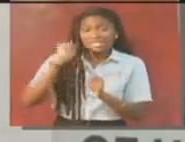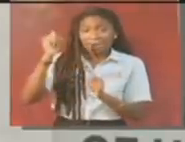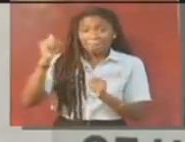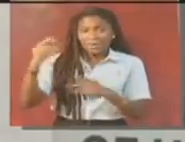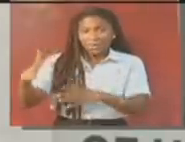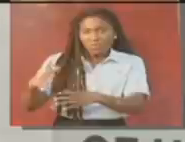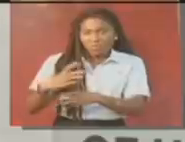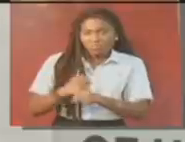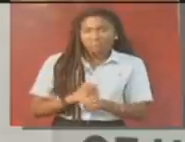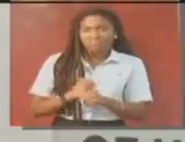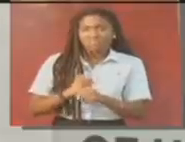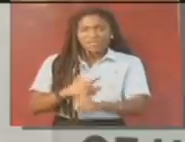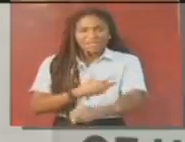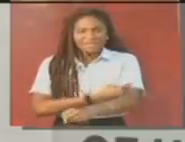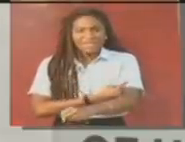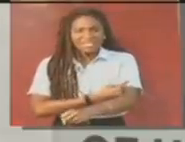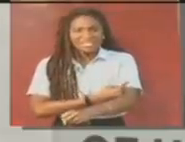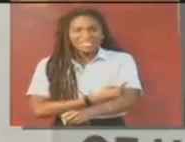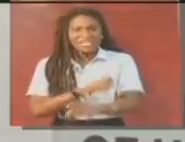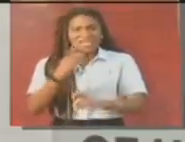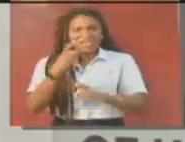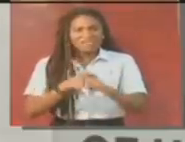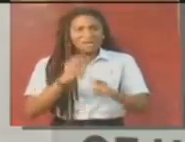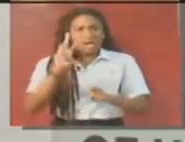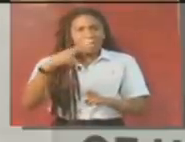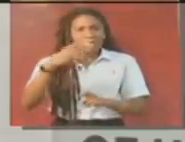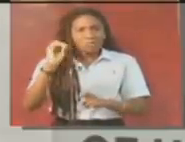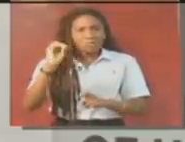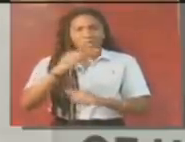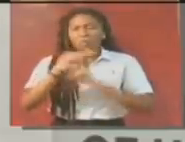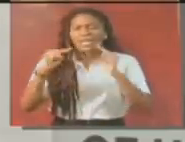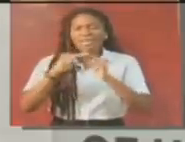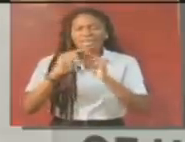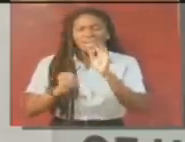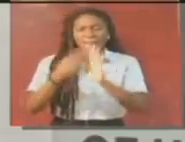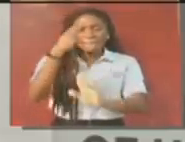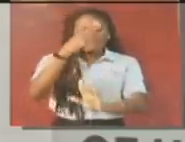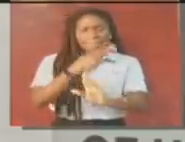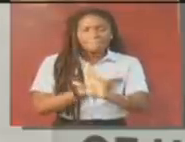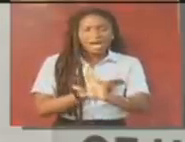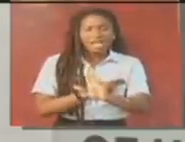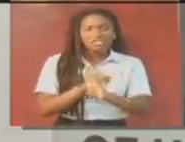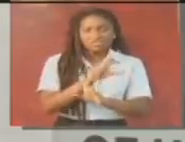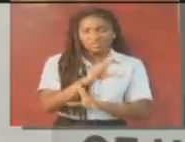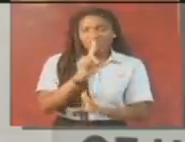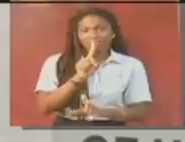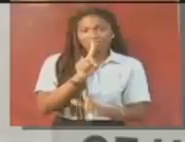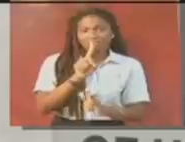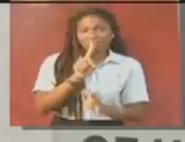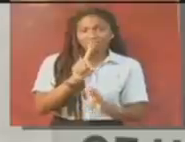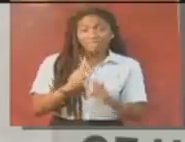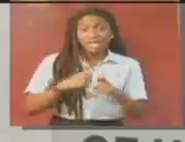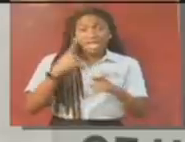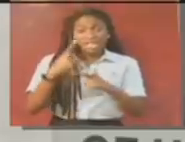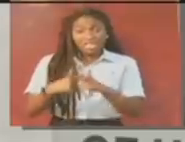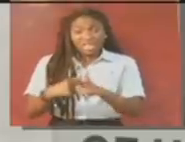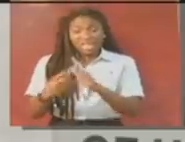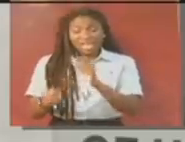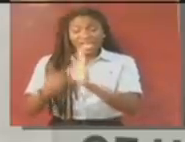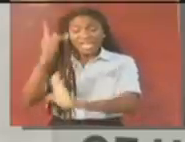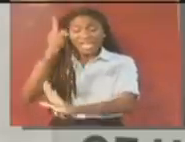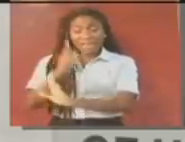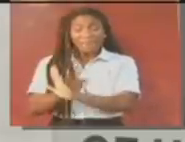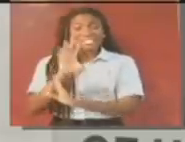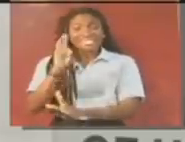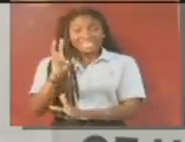of COVID vaccines from the COVAX facility on March the 31st, 2021. On April the 6th, 2021.